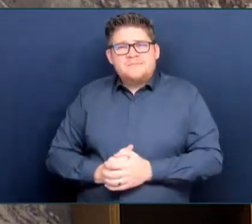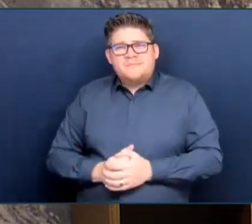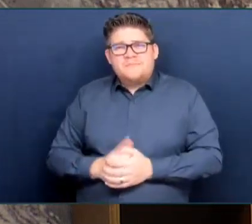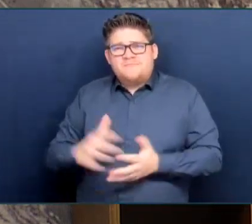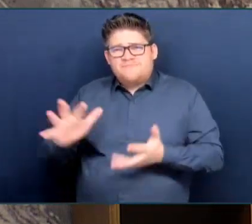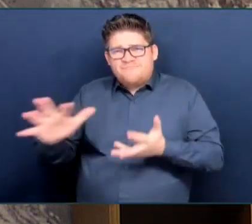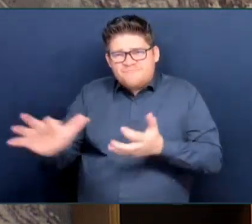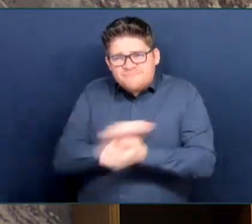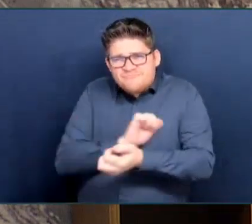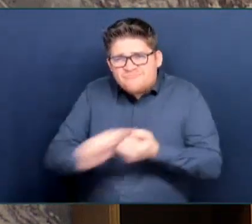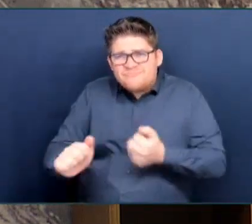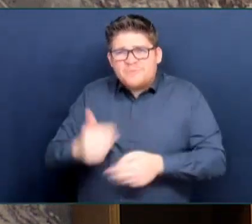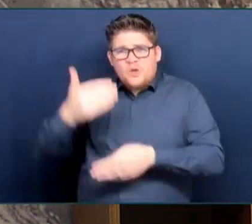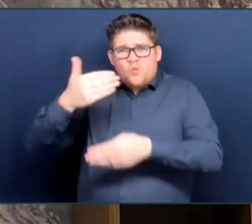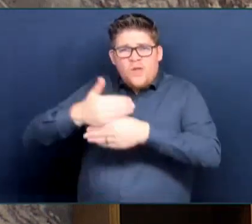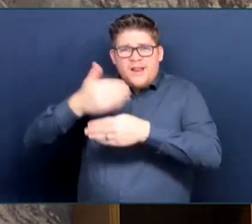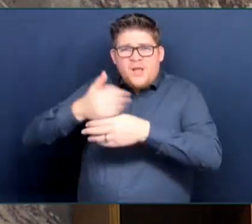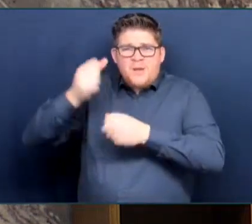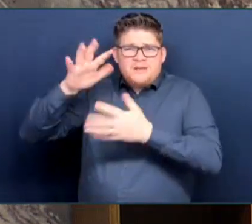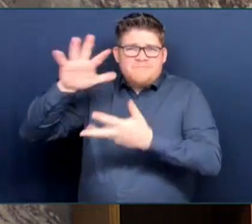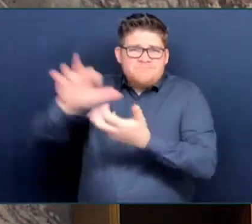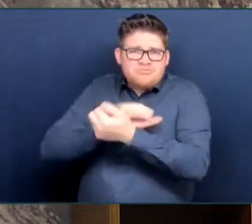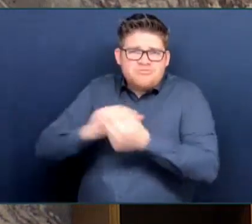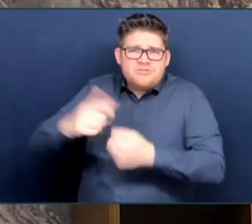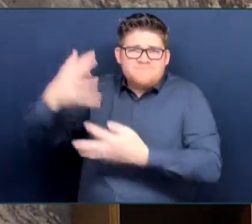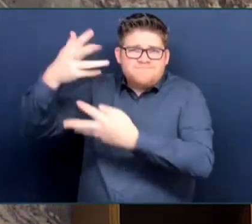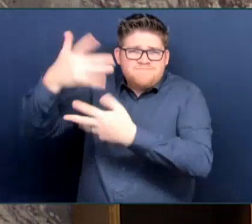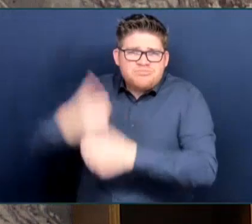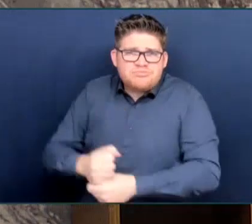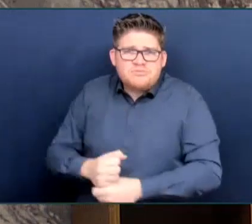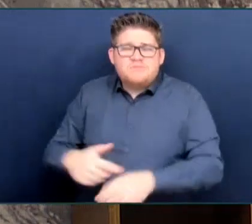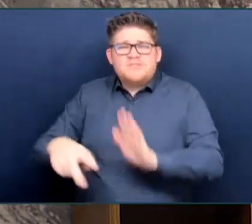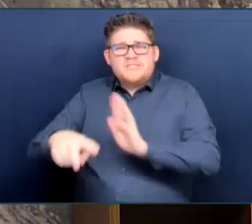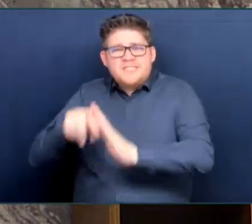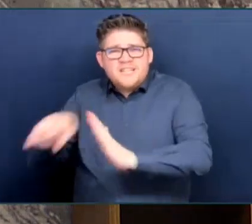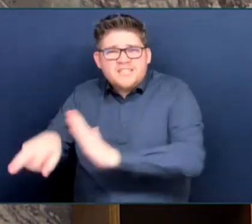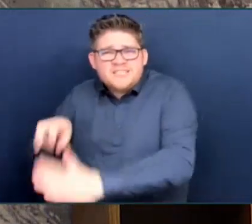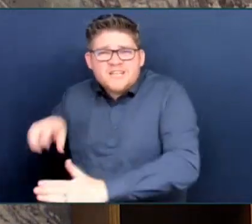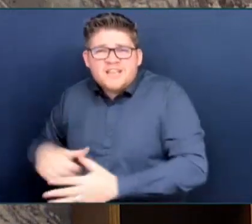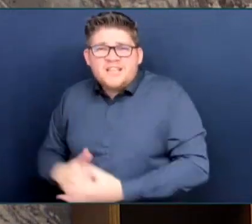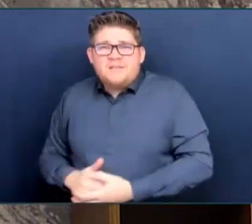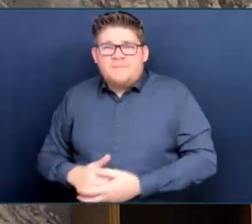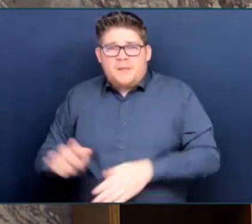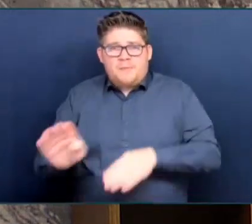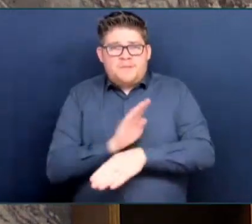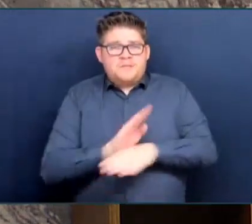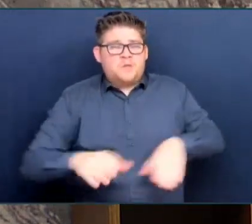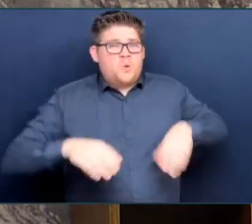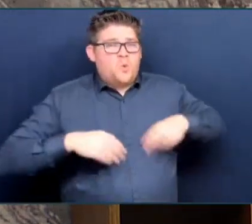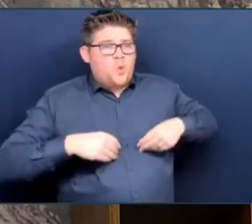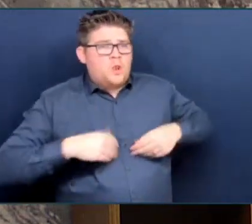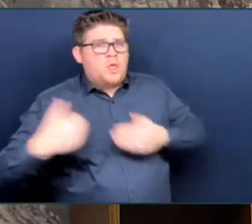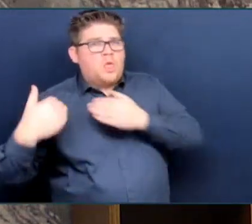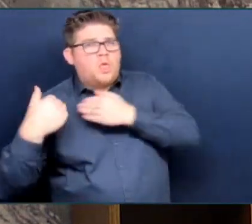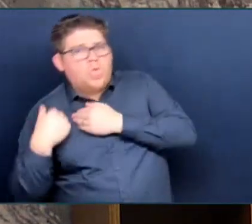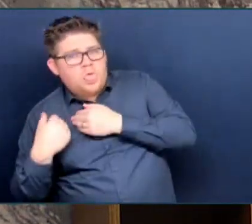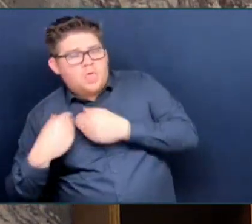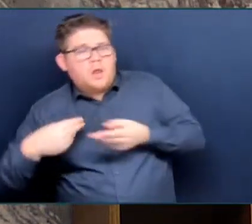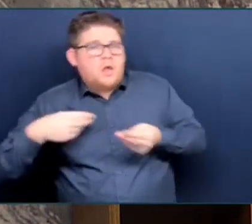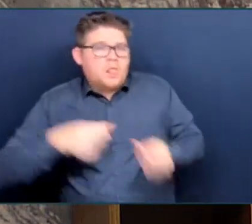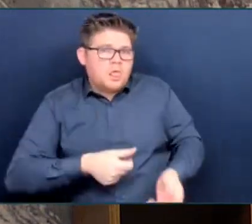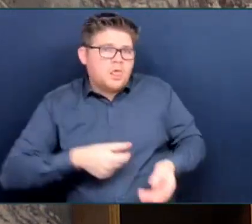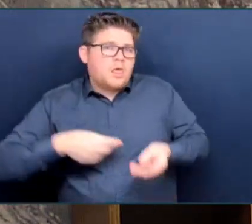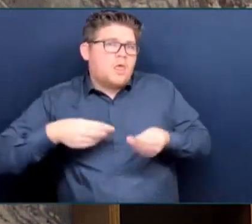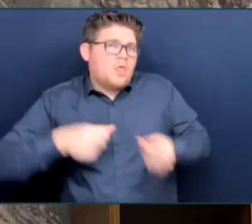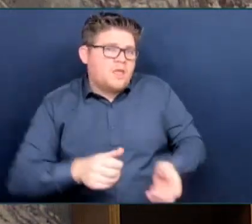owners thousands upon thousands of dollars, but there's no support for them in the NDP's budget. My question to the Premier is this: will the Premier